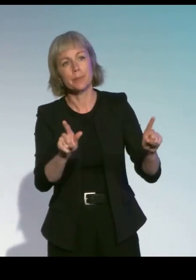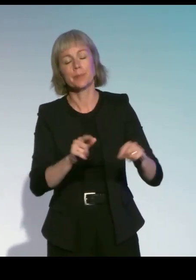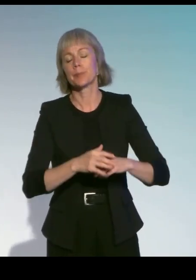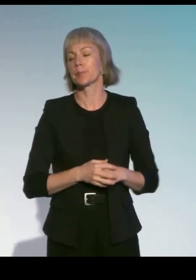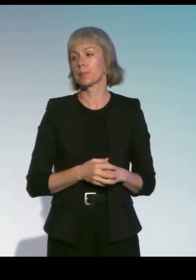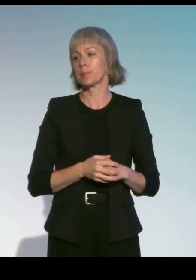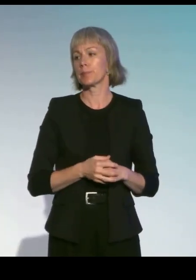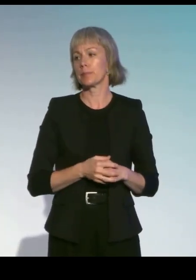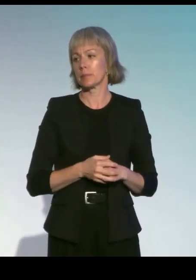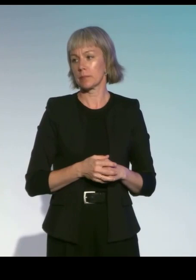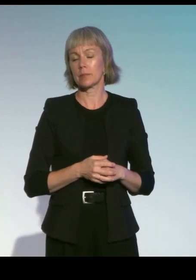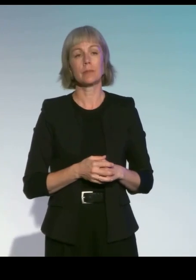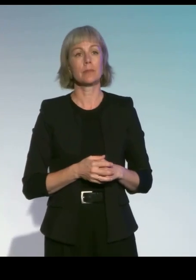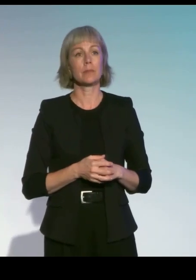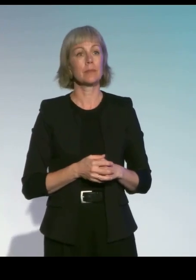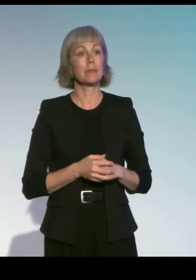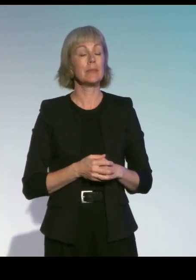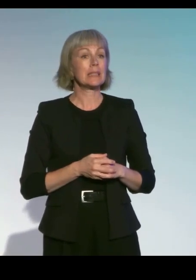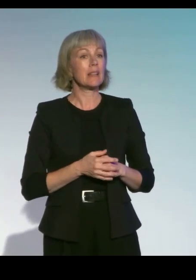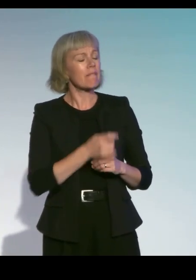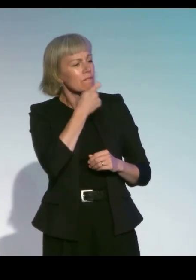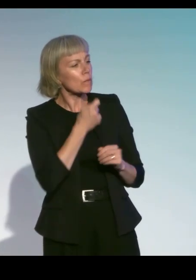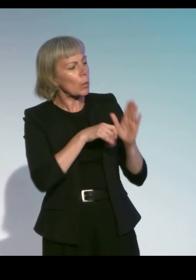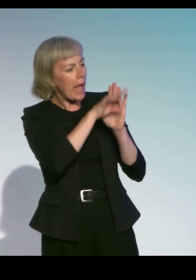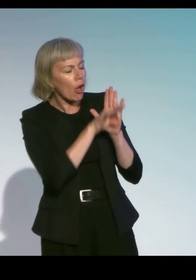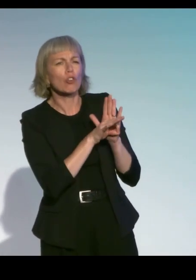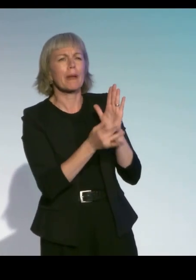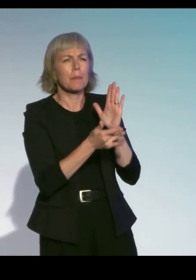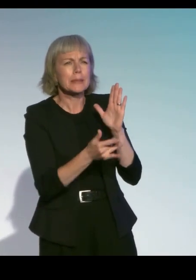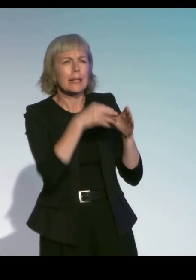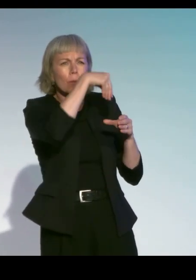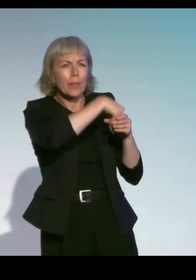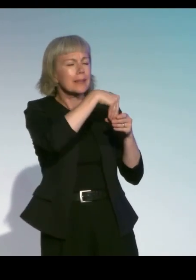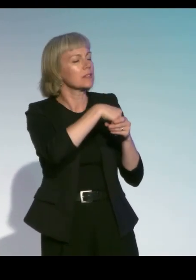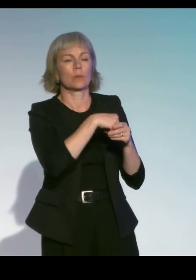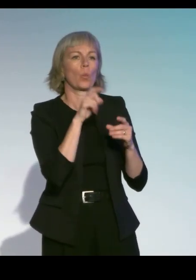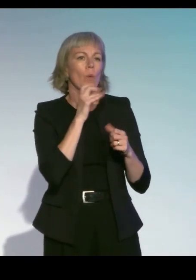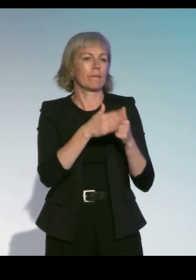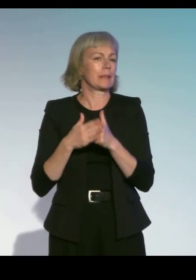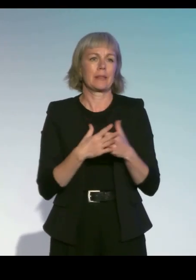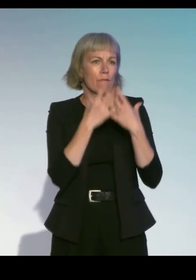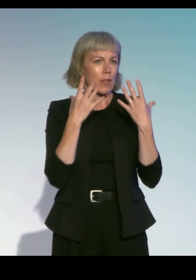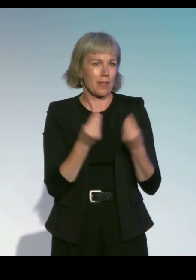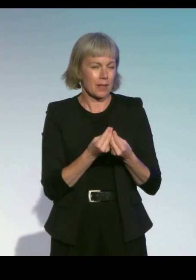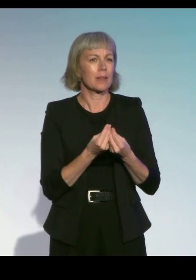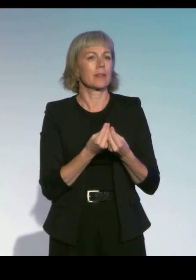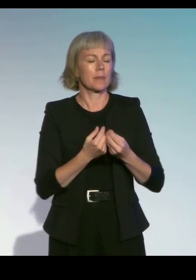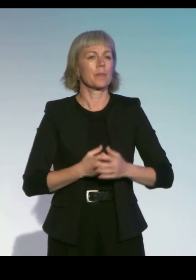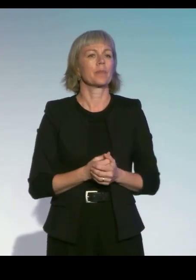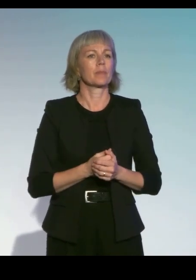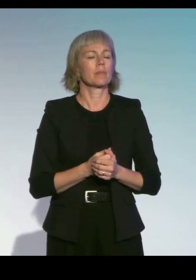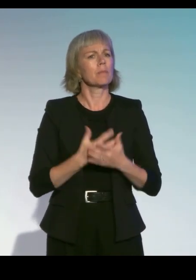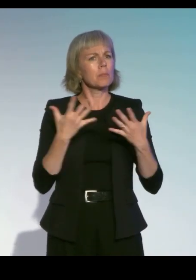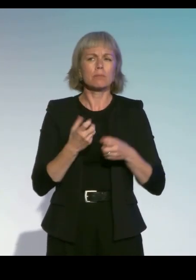Lastly, technical solutions will not be sufficient alone. Platforms ought to participate in a broader movement for social and sexual